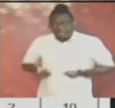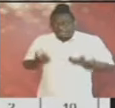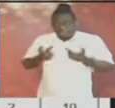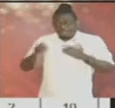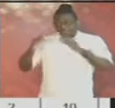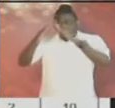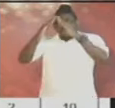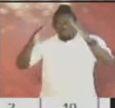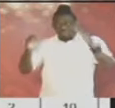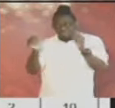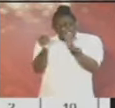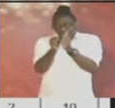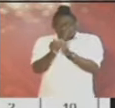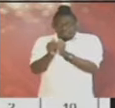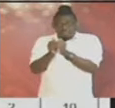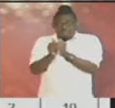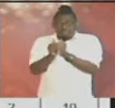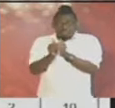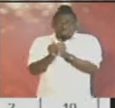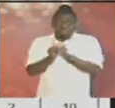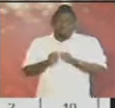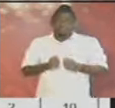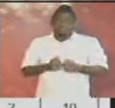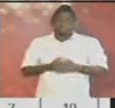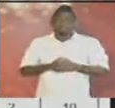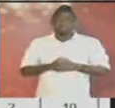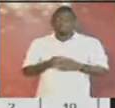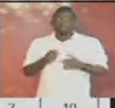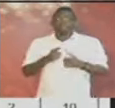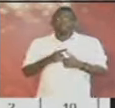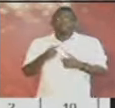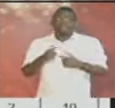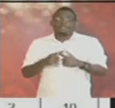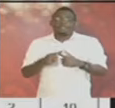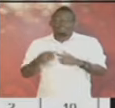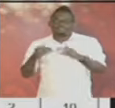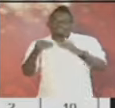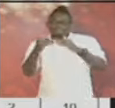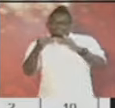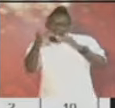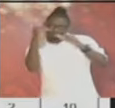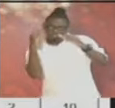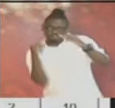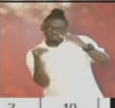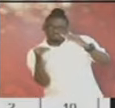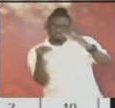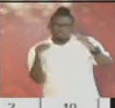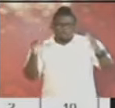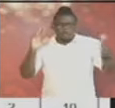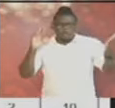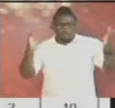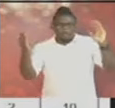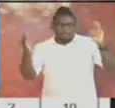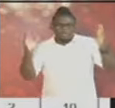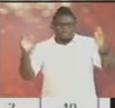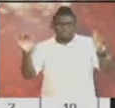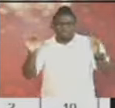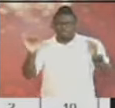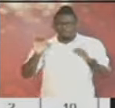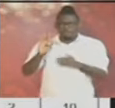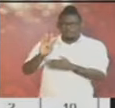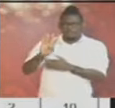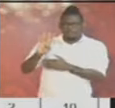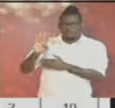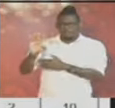a decrease during epidemiological weeks 6 to 9 when compared to 4 and 5, but we also see a subsequent